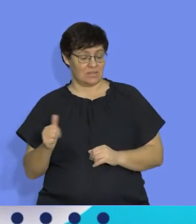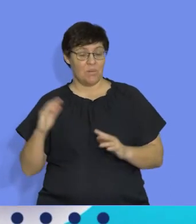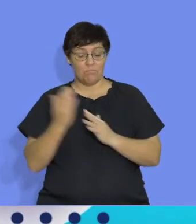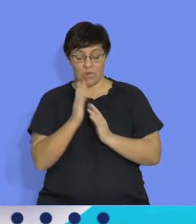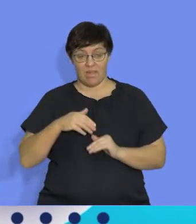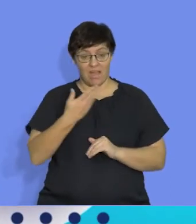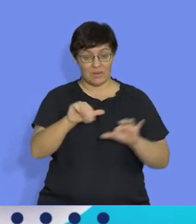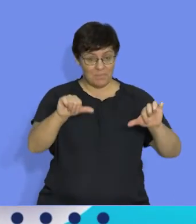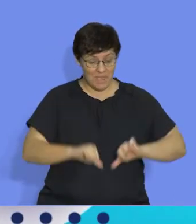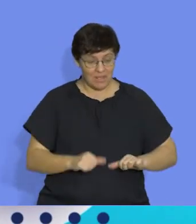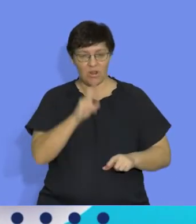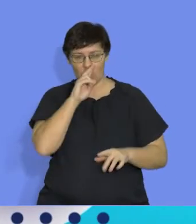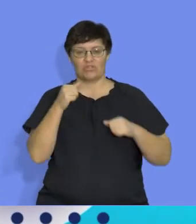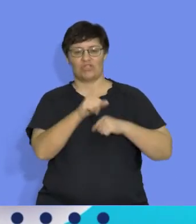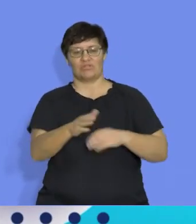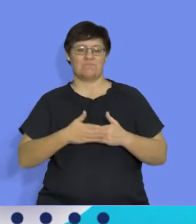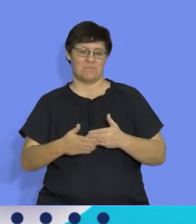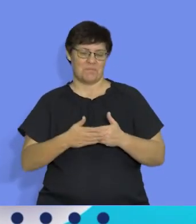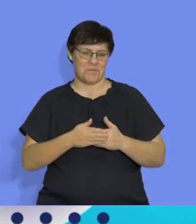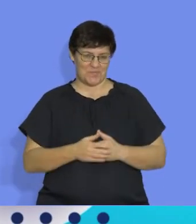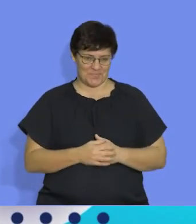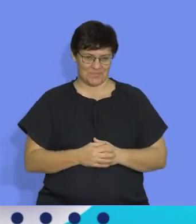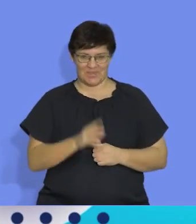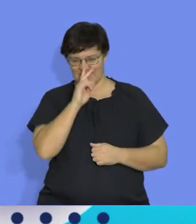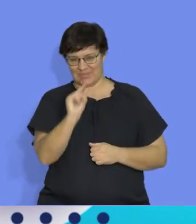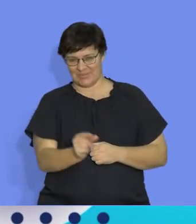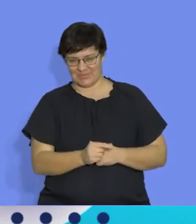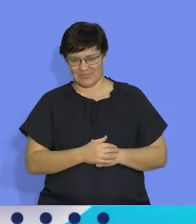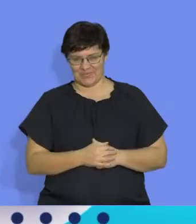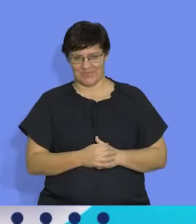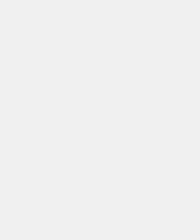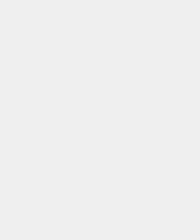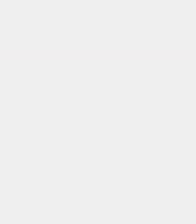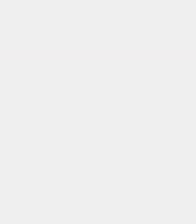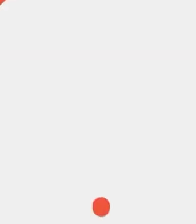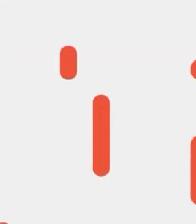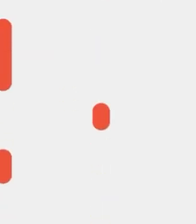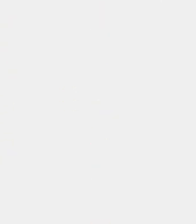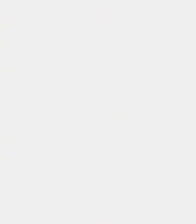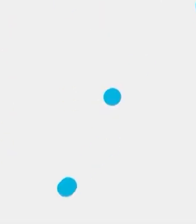we're going to look at more strategies for geometric sequences. See you soon.